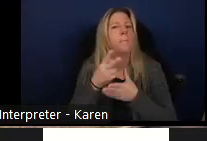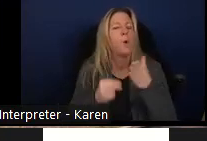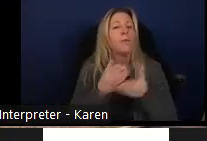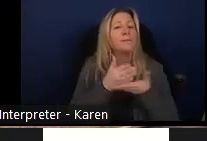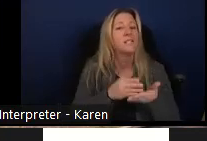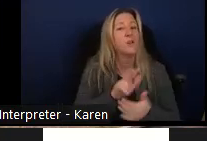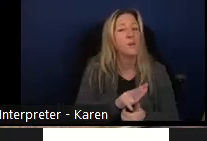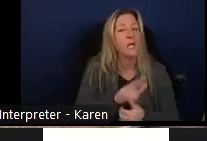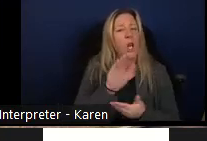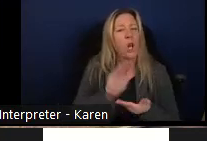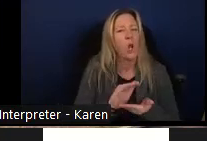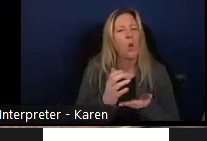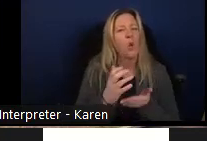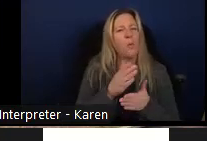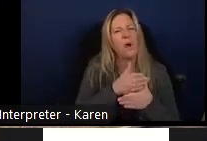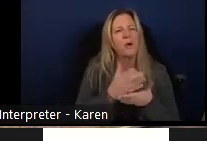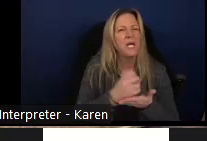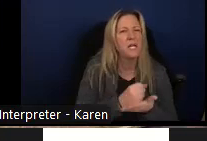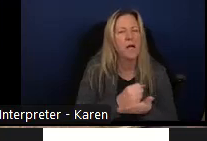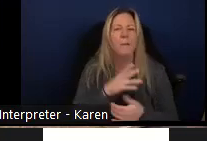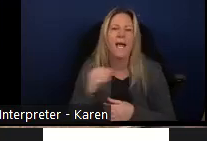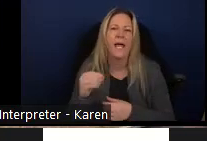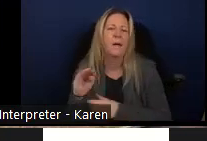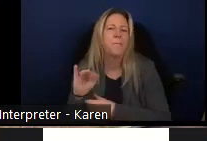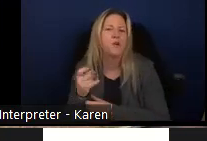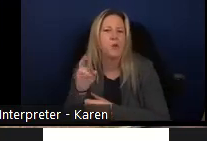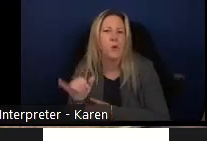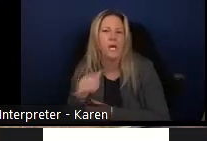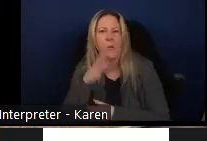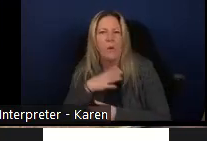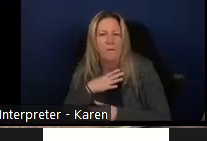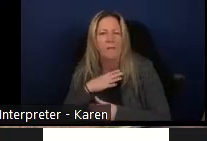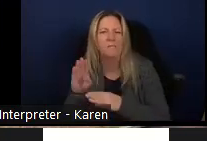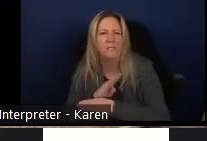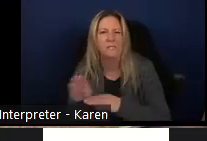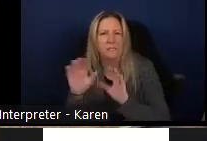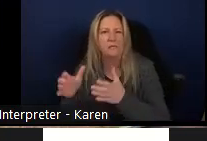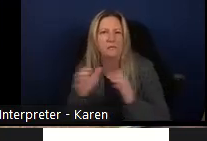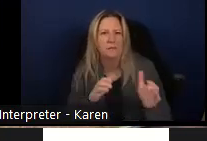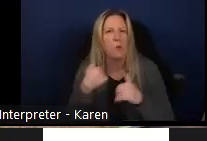to moderate income workers, and the minority and women business enterprises.